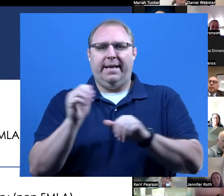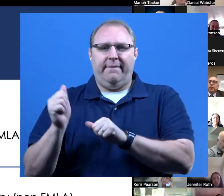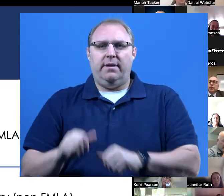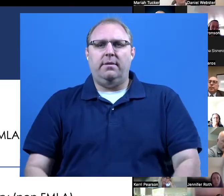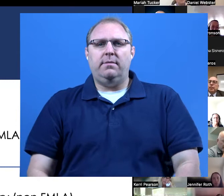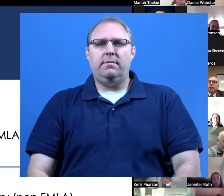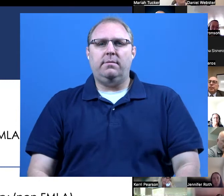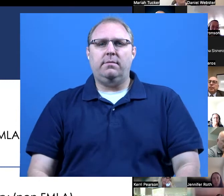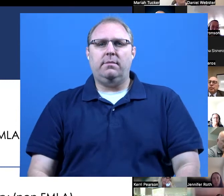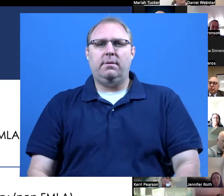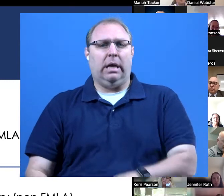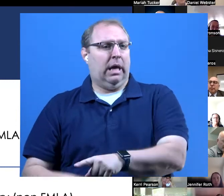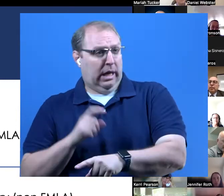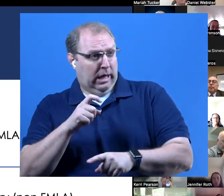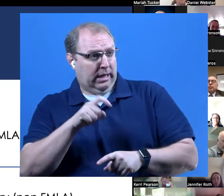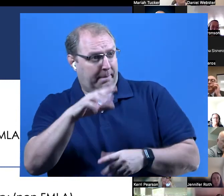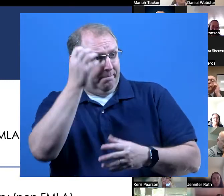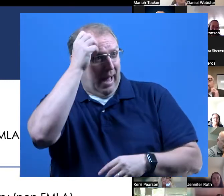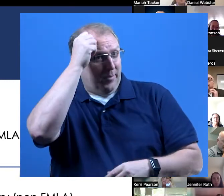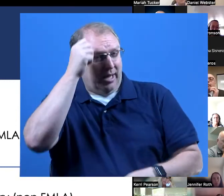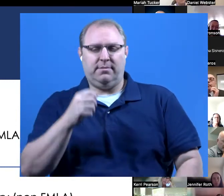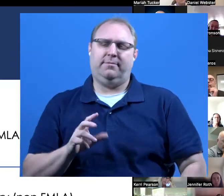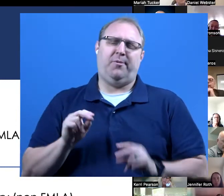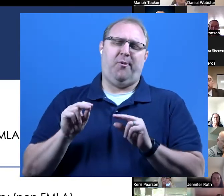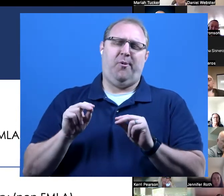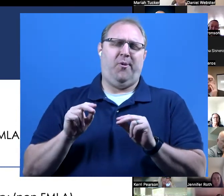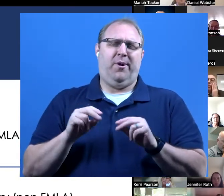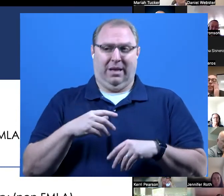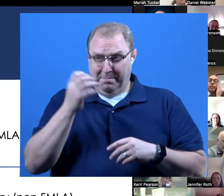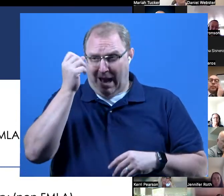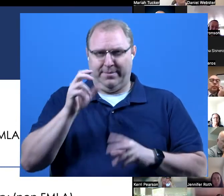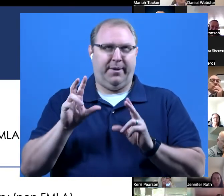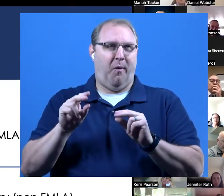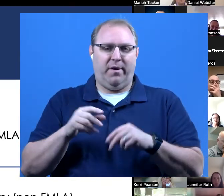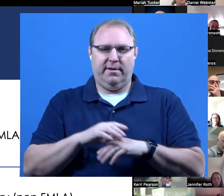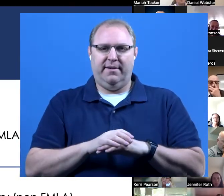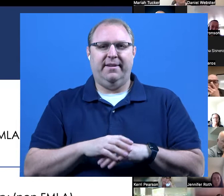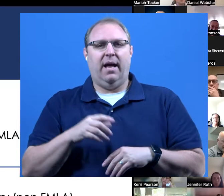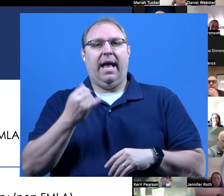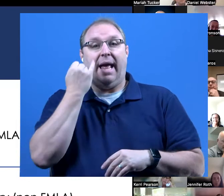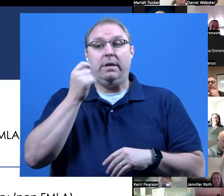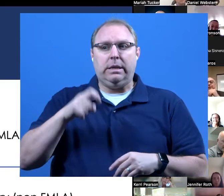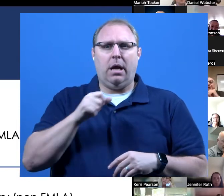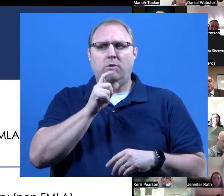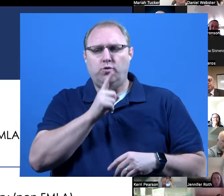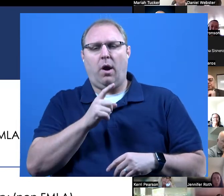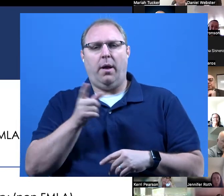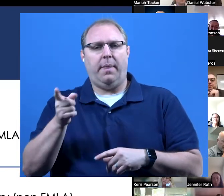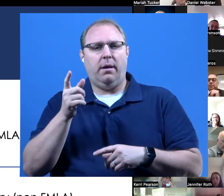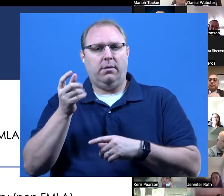in the correct lead codes. No, they don't have to memorize these, right? Please don't memorize these. You guys will